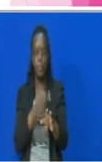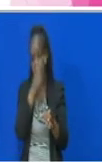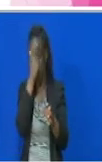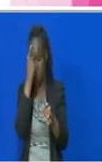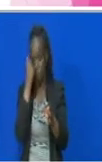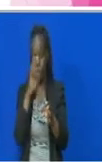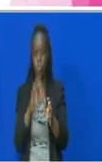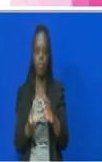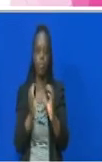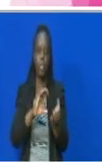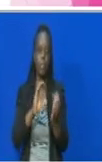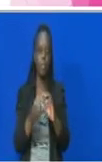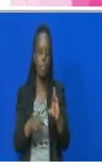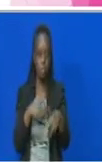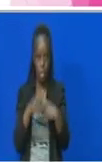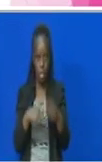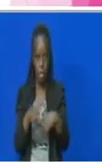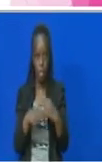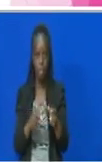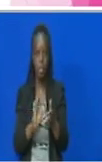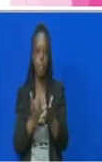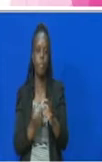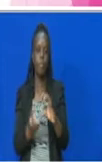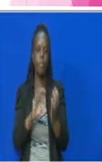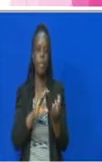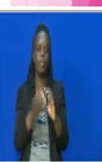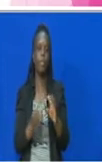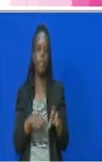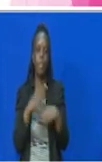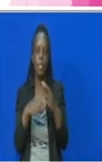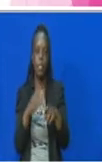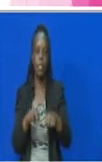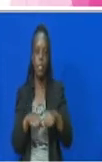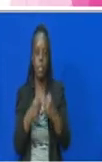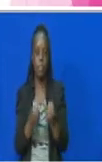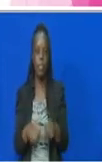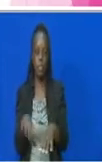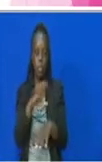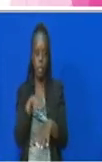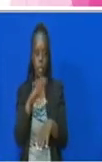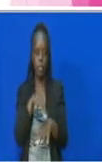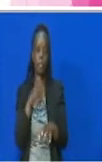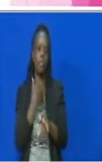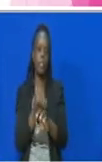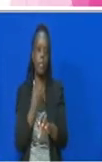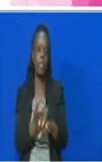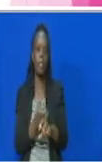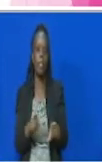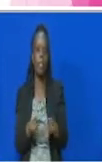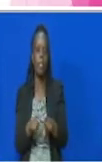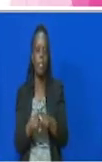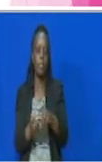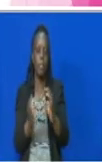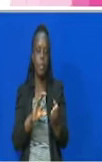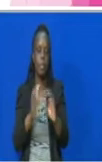chemical reactions. There are some chemical reactions which occurs on the surface of the metal, and this chemical